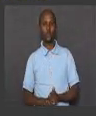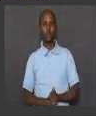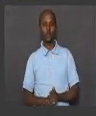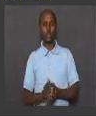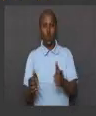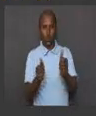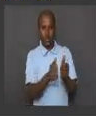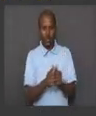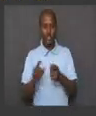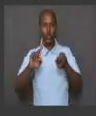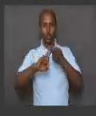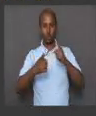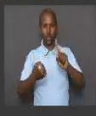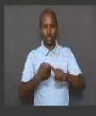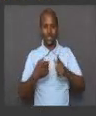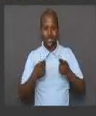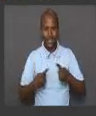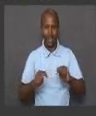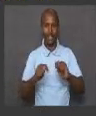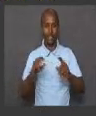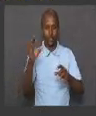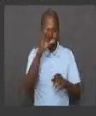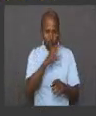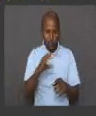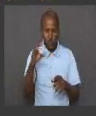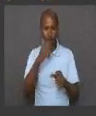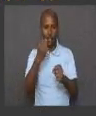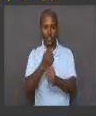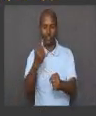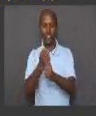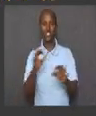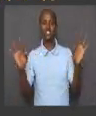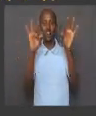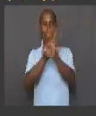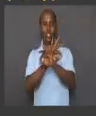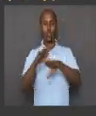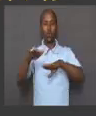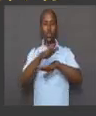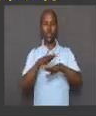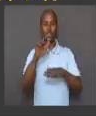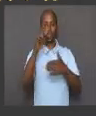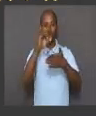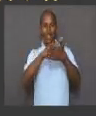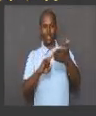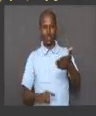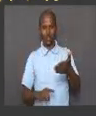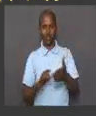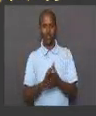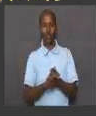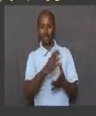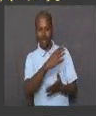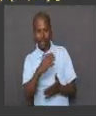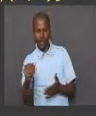With a partner, try to identify the functions on this list